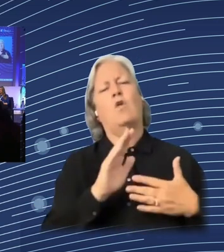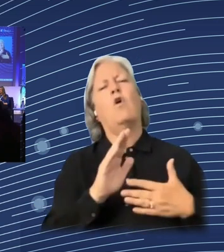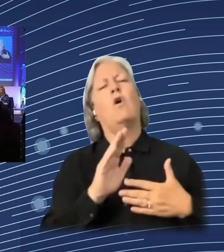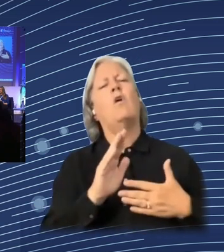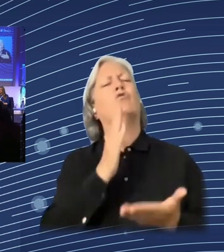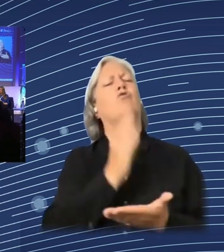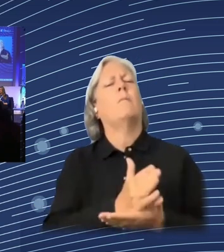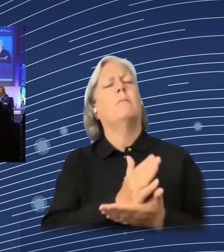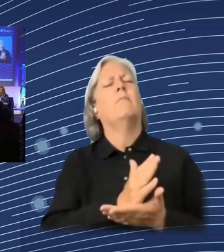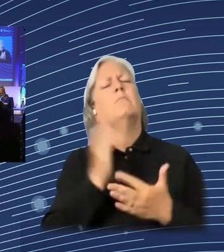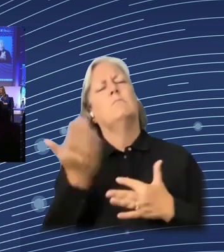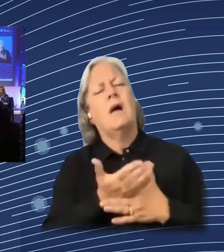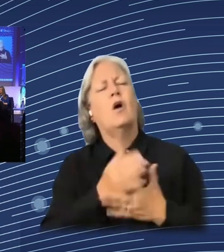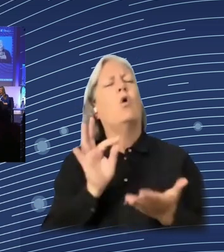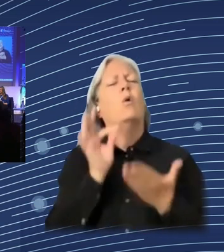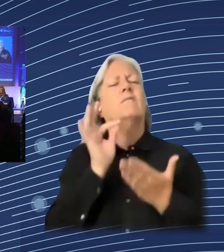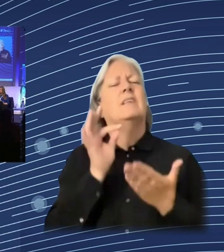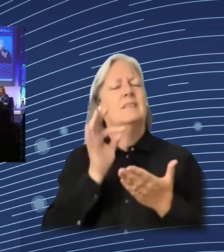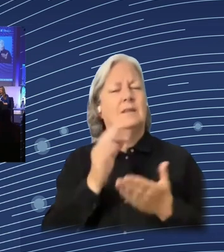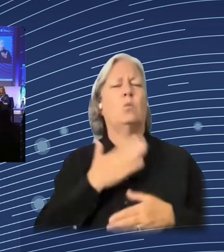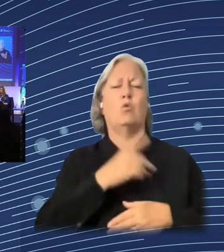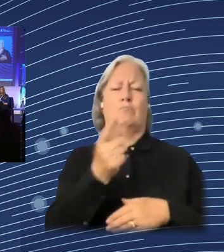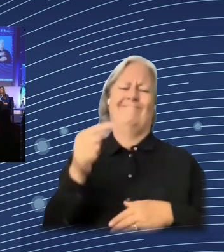one will start. And please try to be on time.